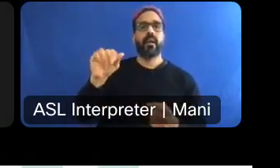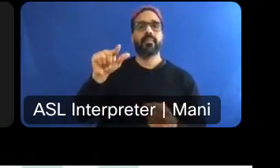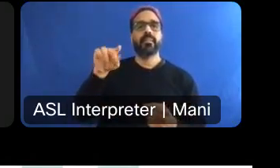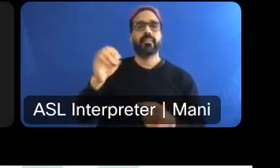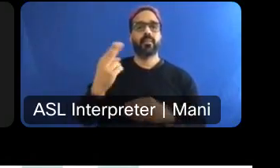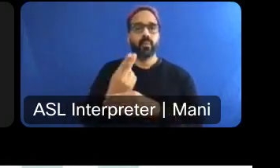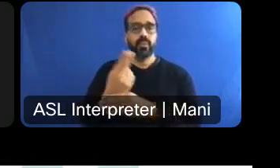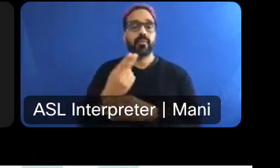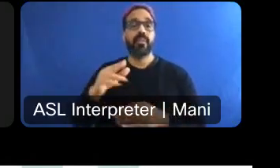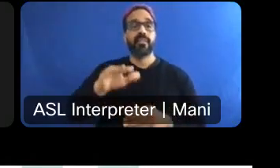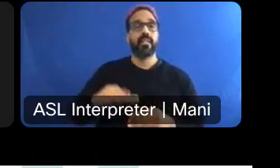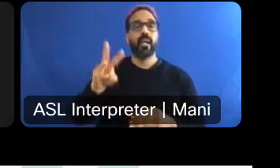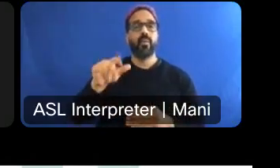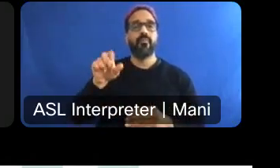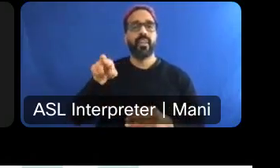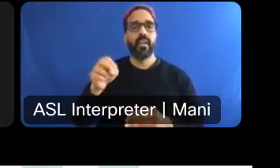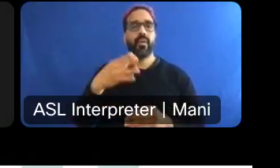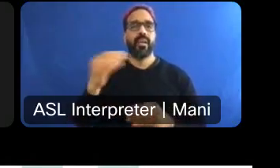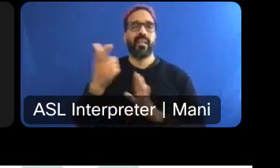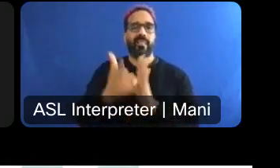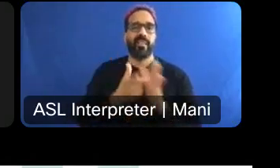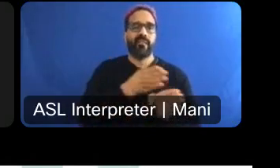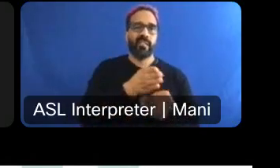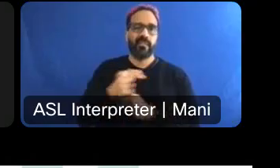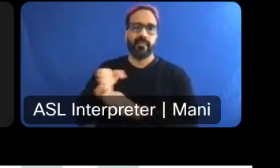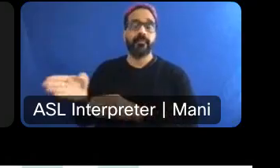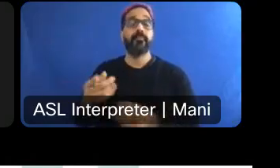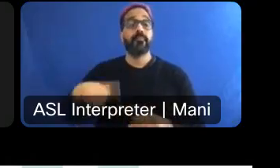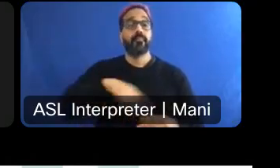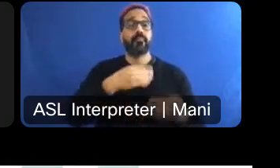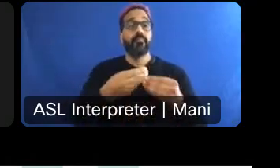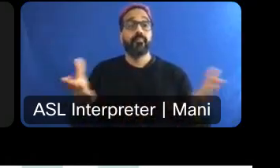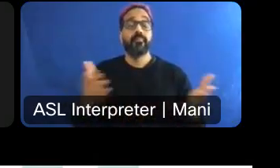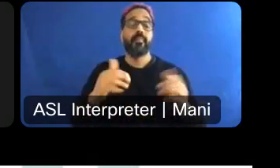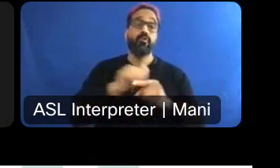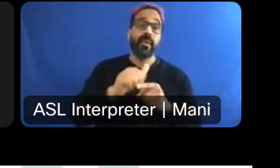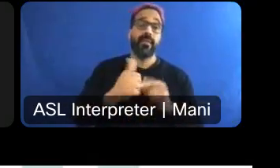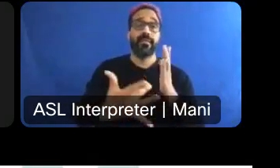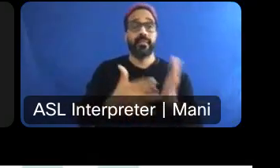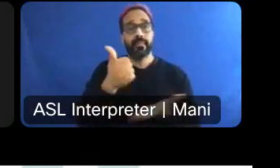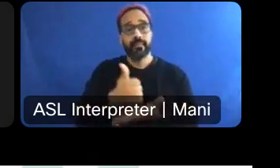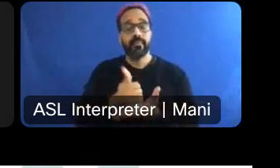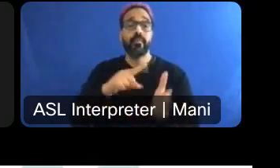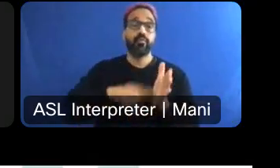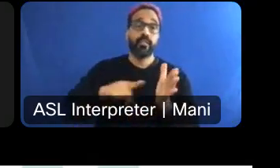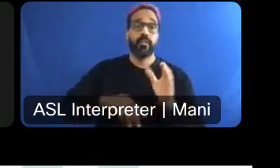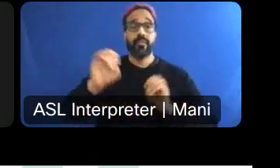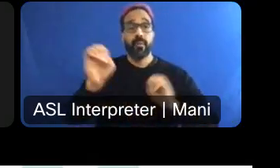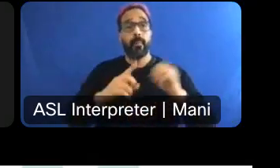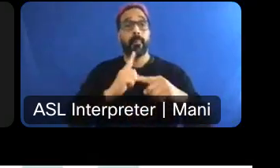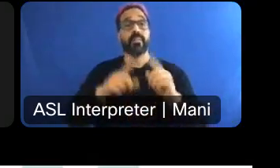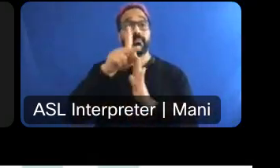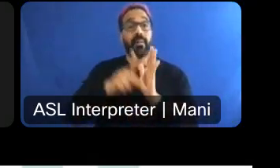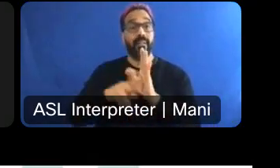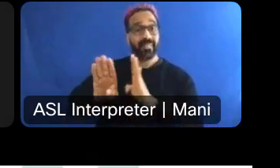fields. We offer training and technical assistance, research and evaluation, and we also participate in policy development